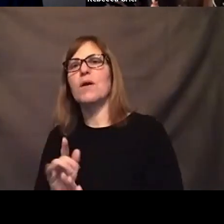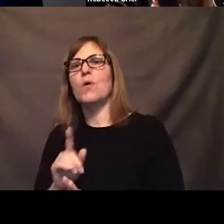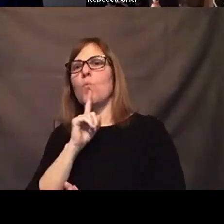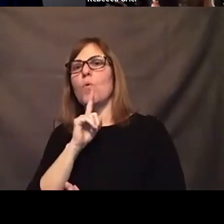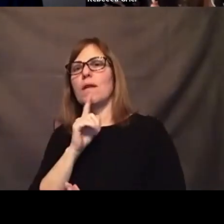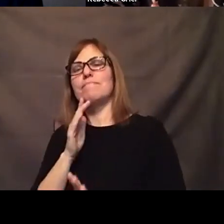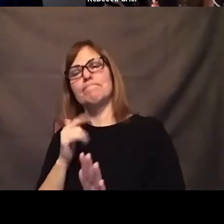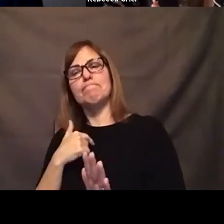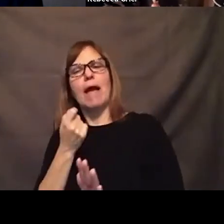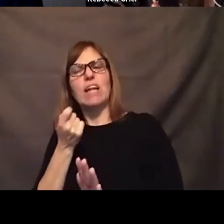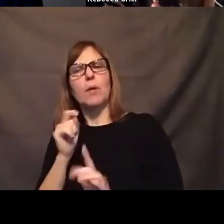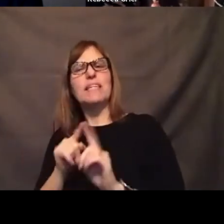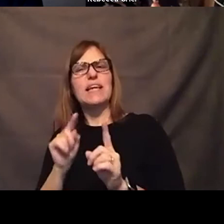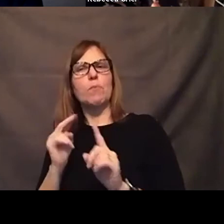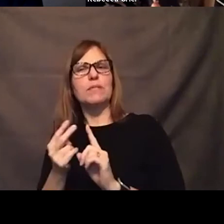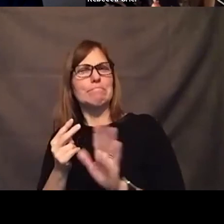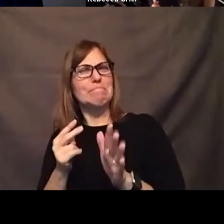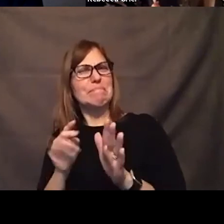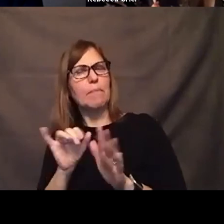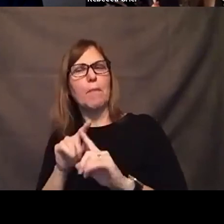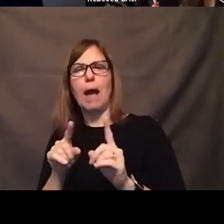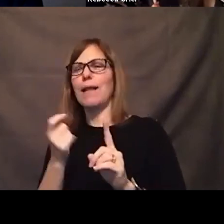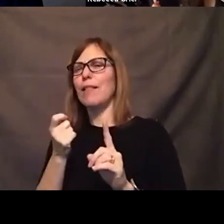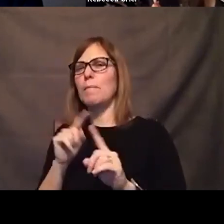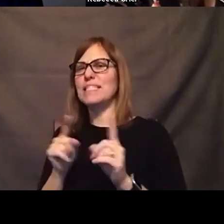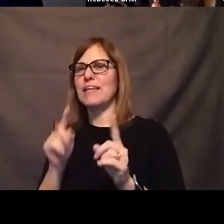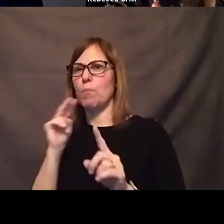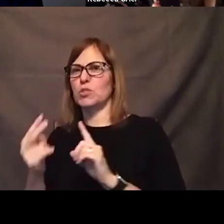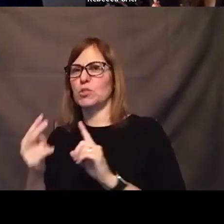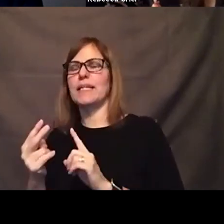perspective, similar but slightly different. One,